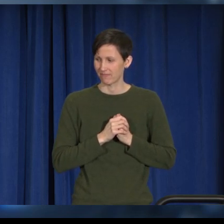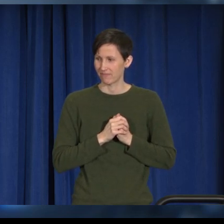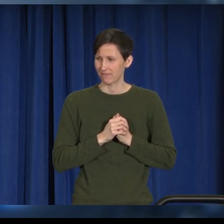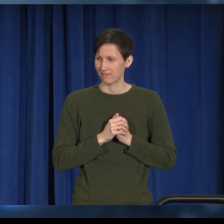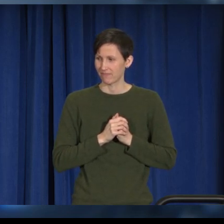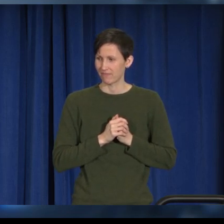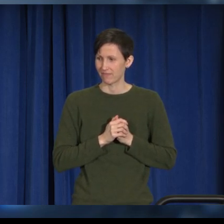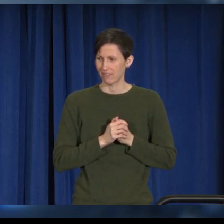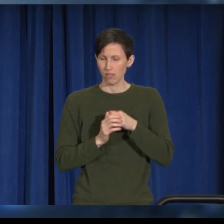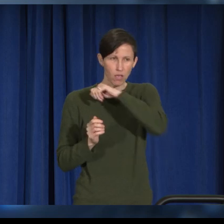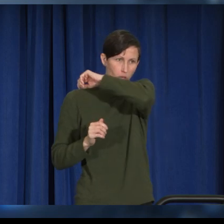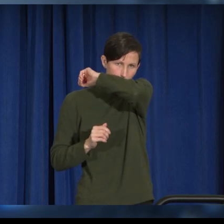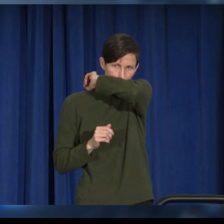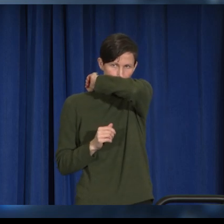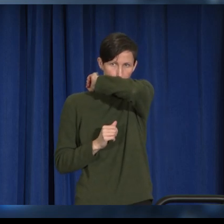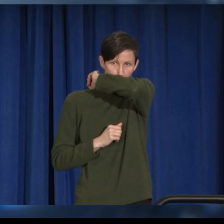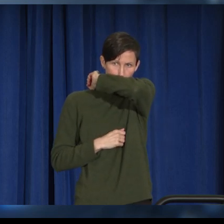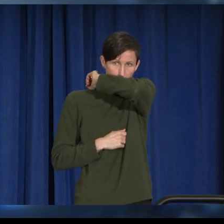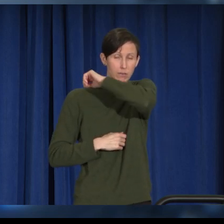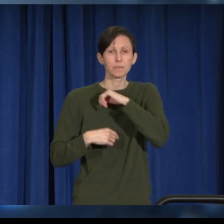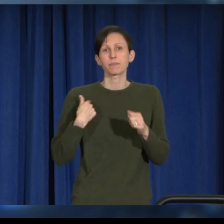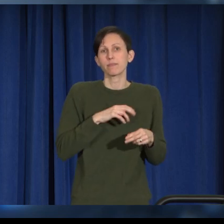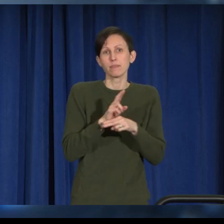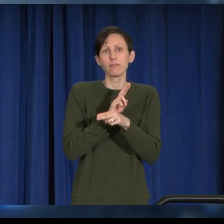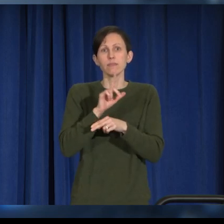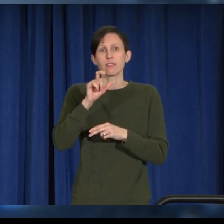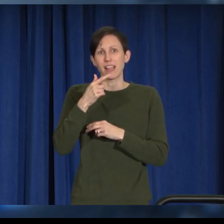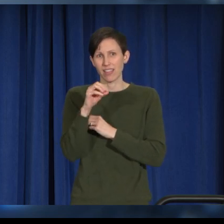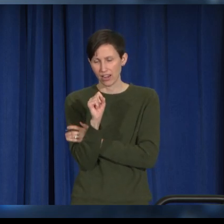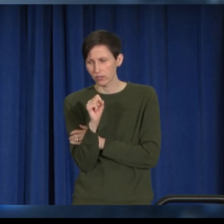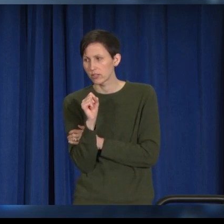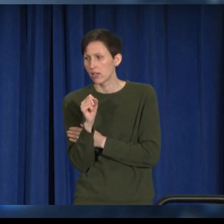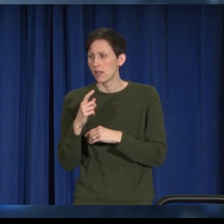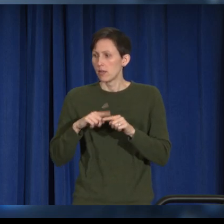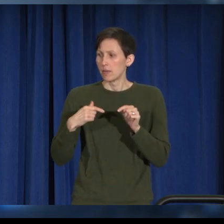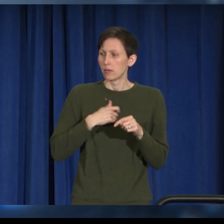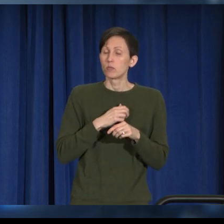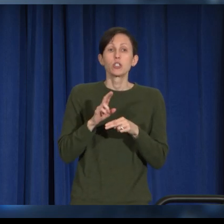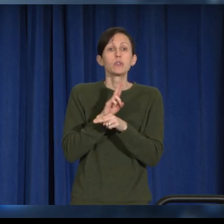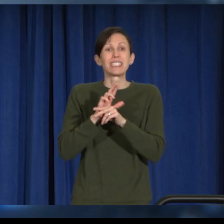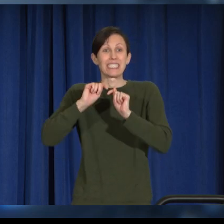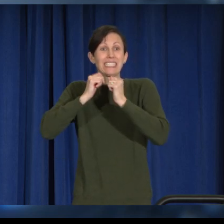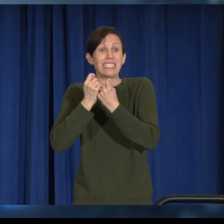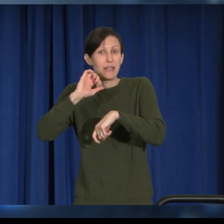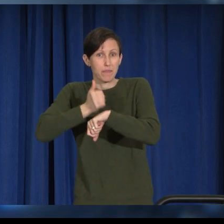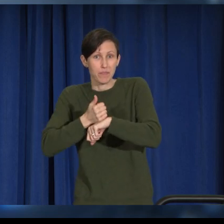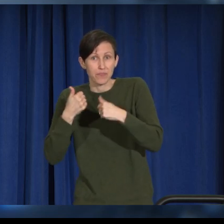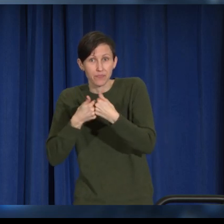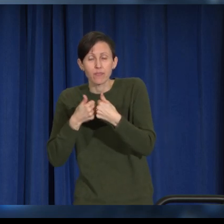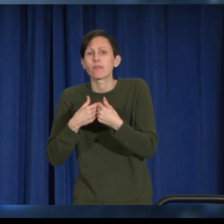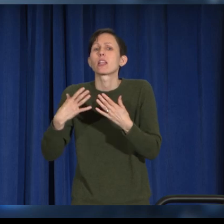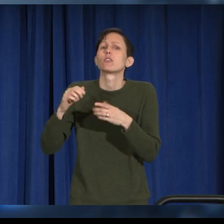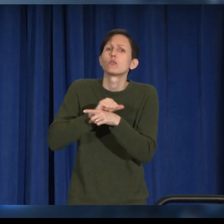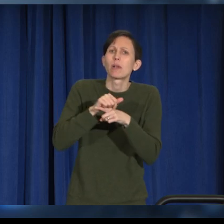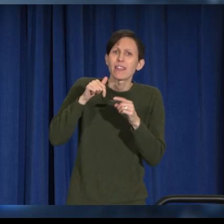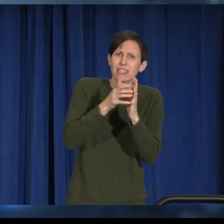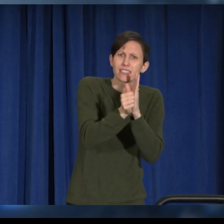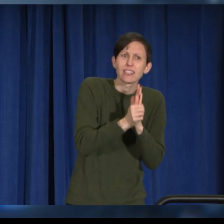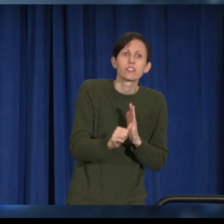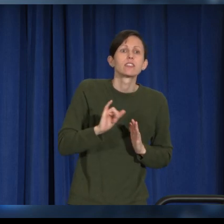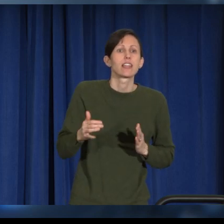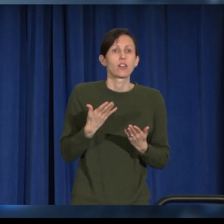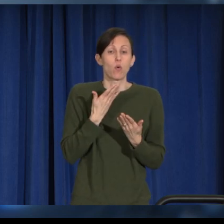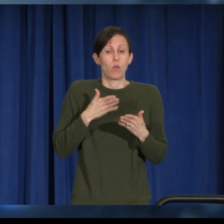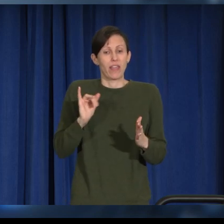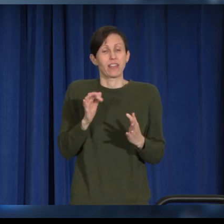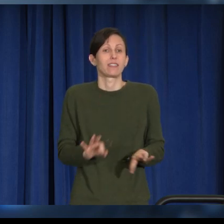So that's really just, we are using lots of different team-based games, and we're using these team-based games to practice these skills in a meaningful context for our